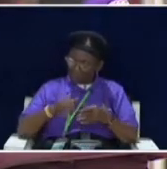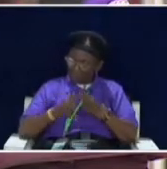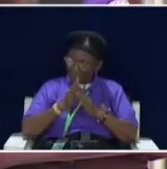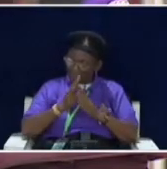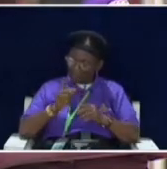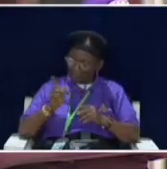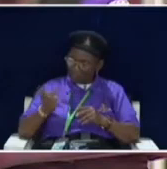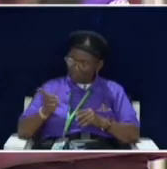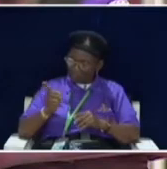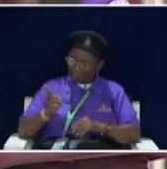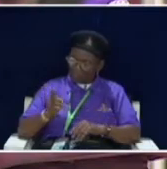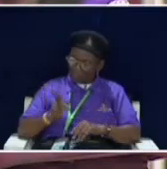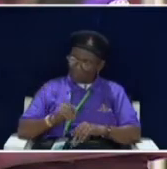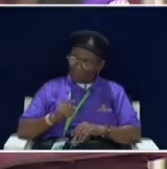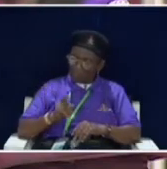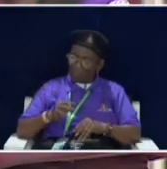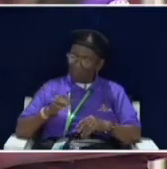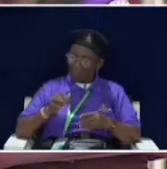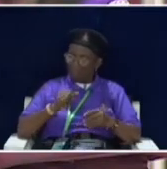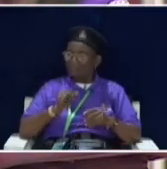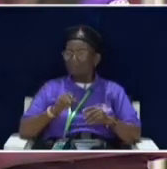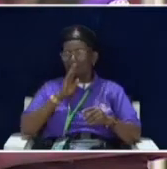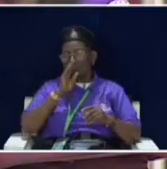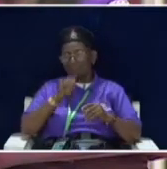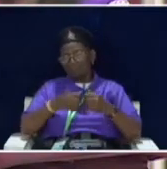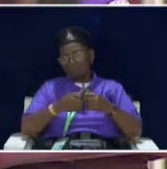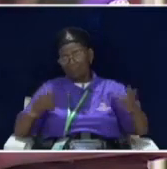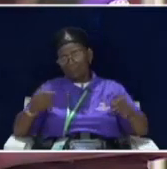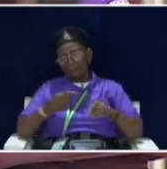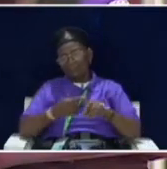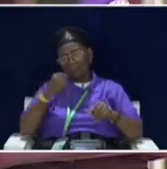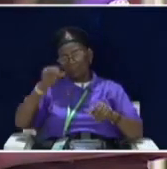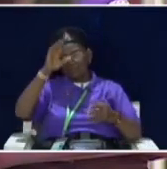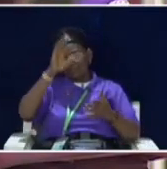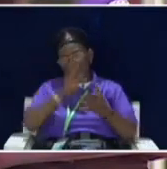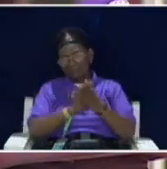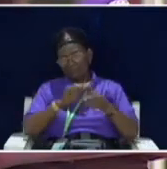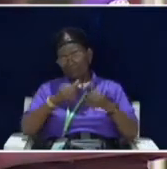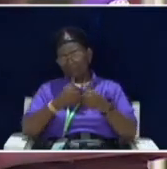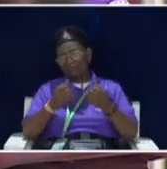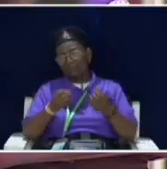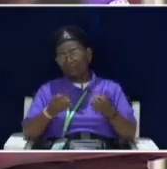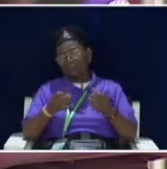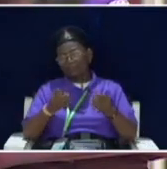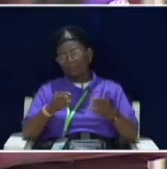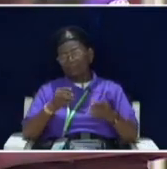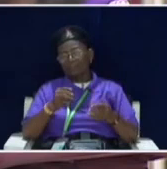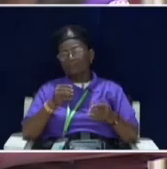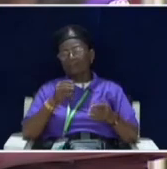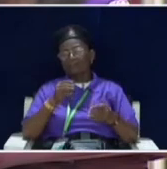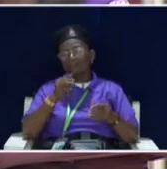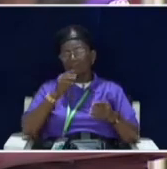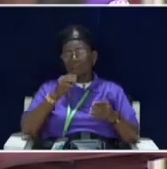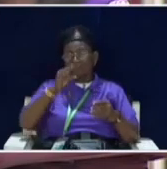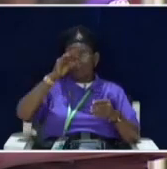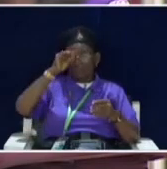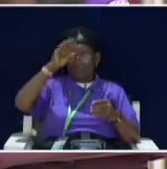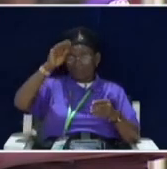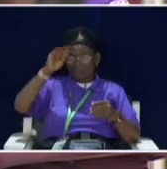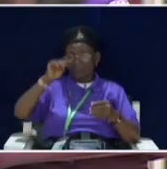Beside your husband, how many boyfriends have you?